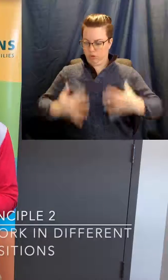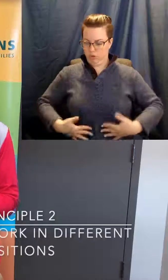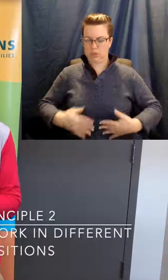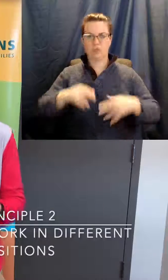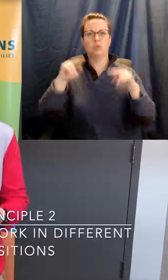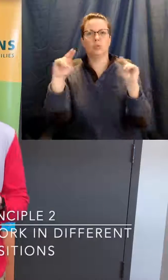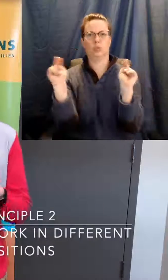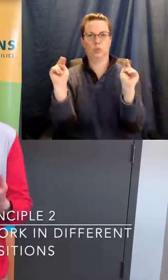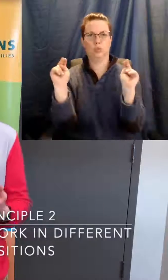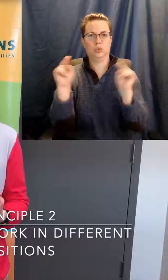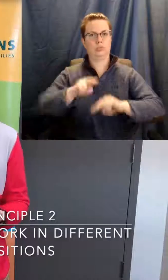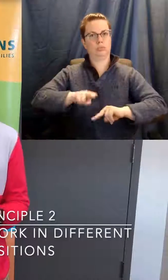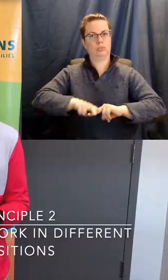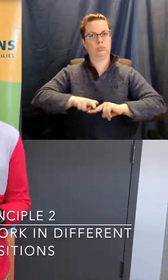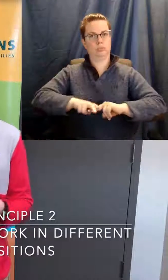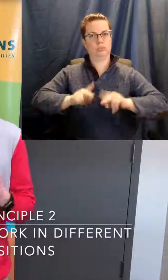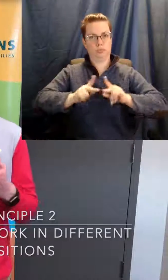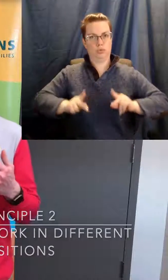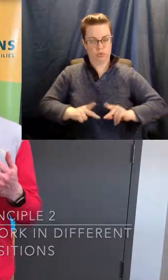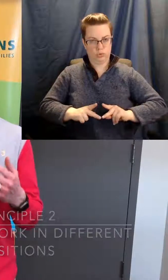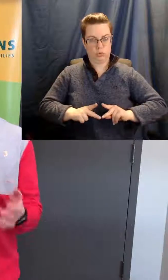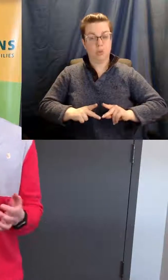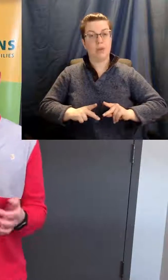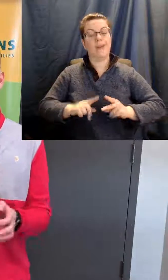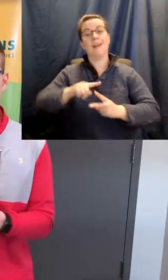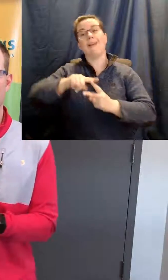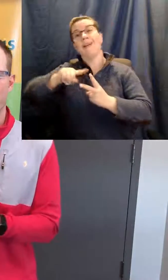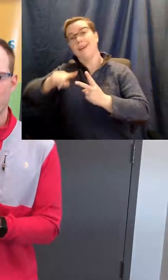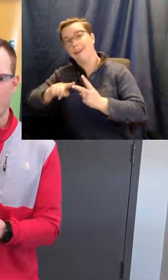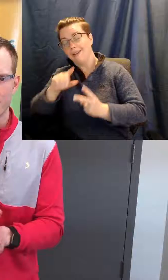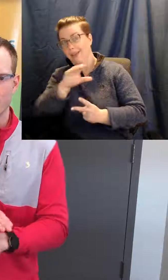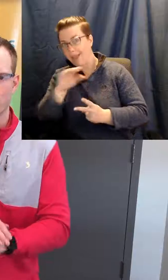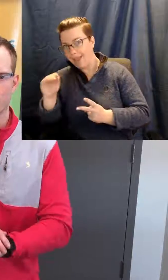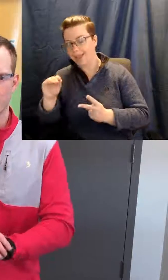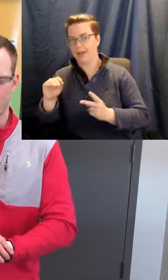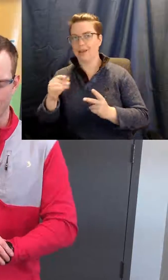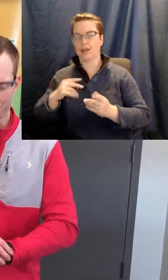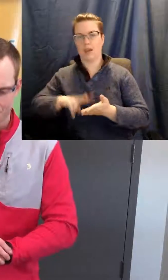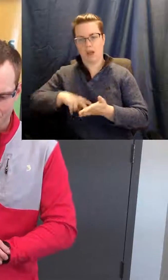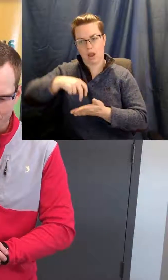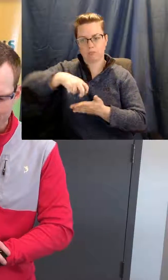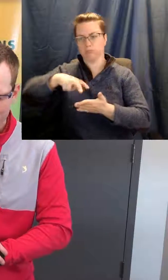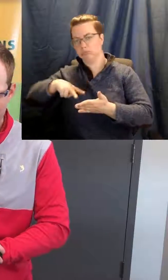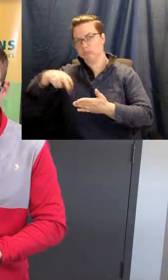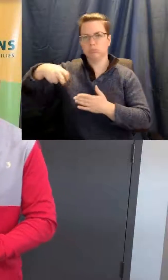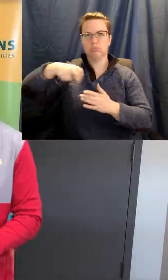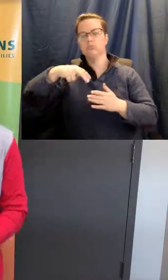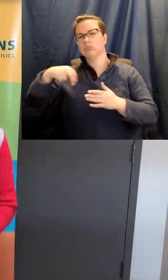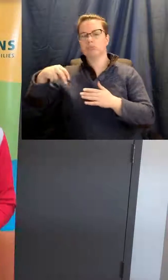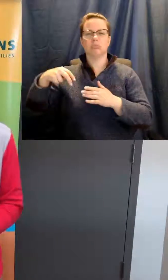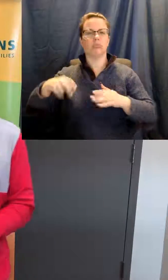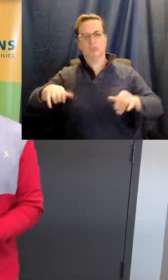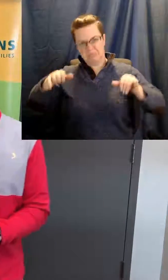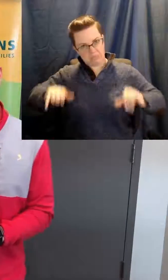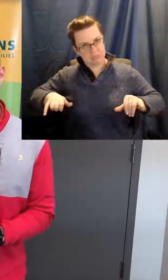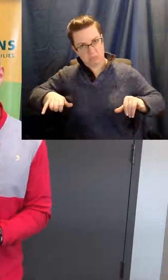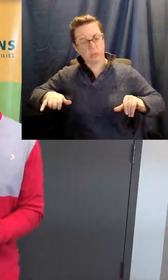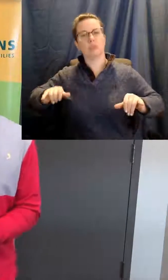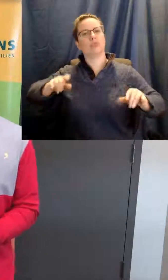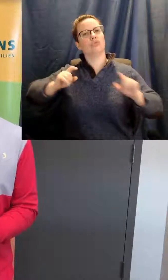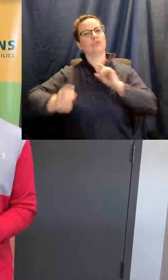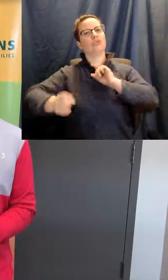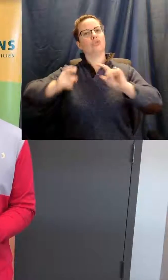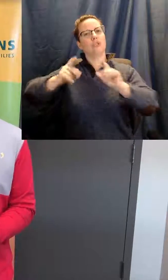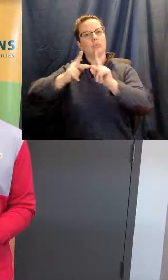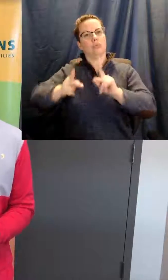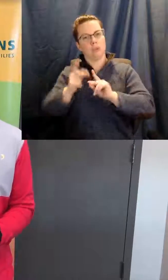position regularly throughout your day. So this section is all about understanding neutral position. And there's going to be 3 ways